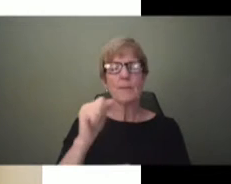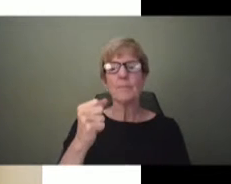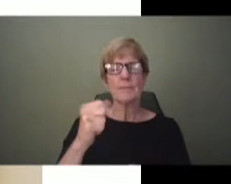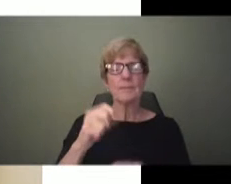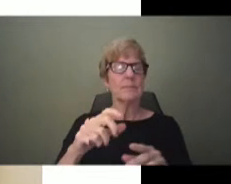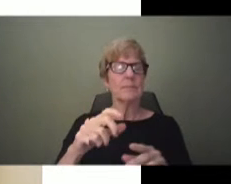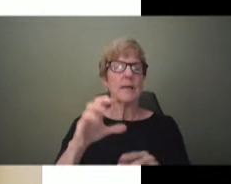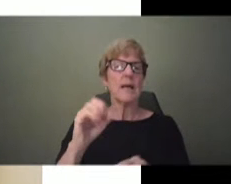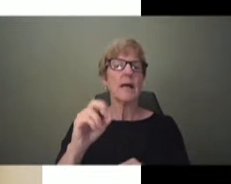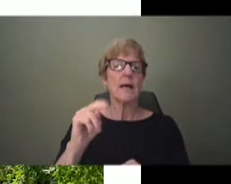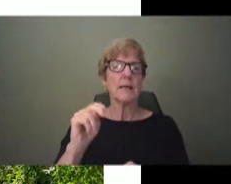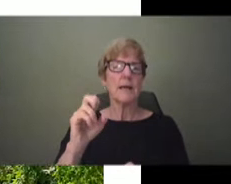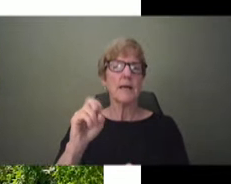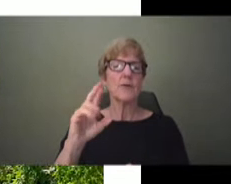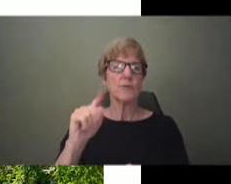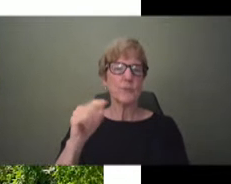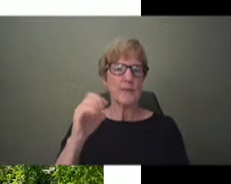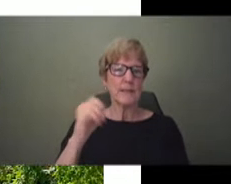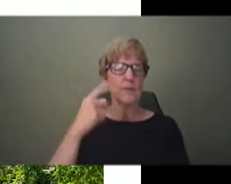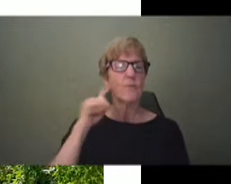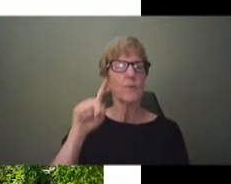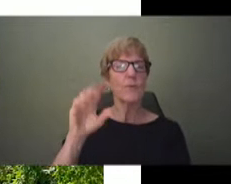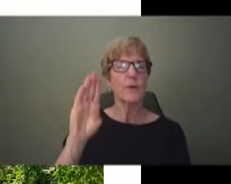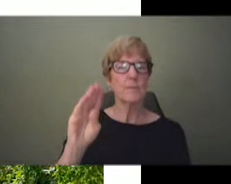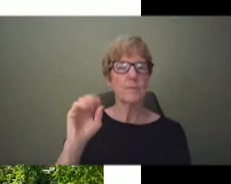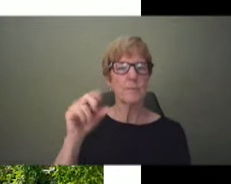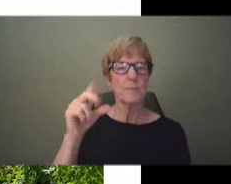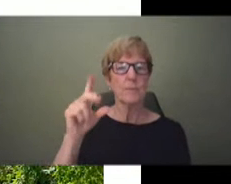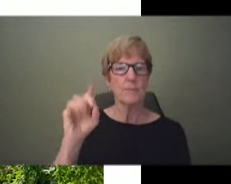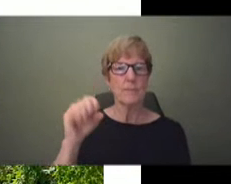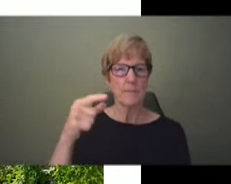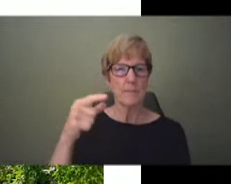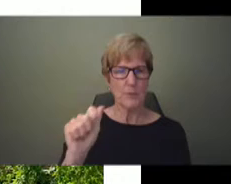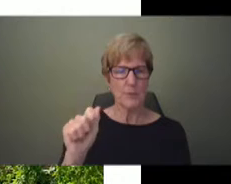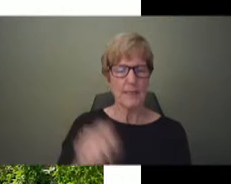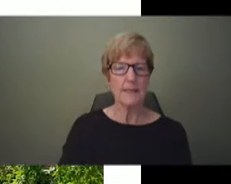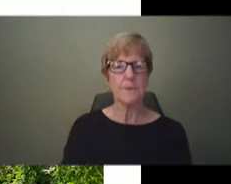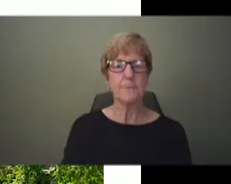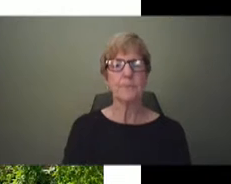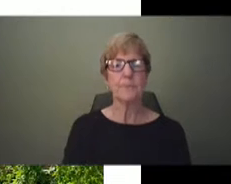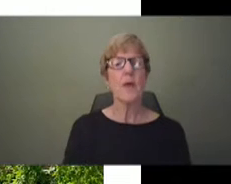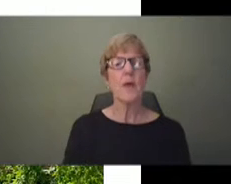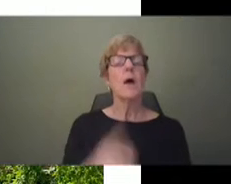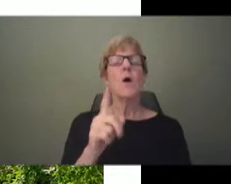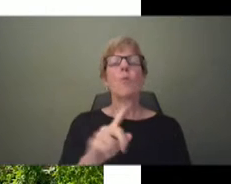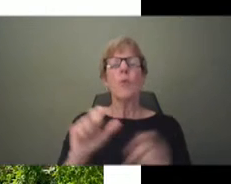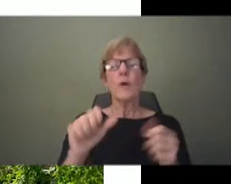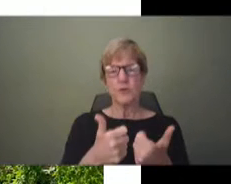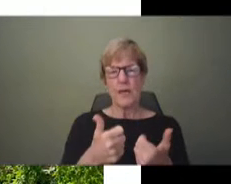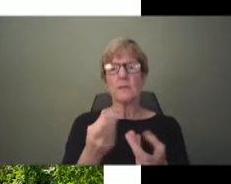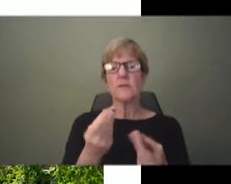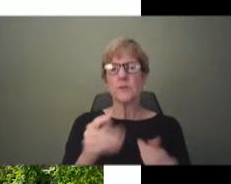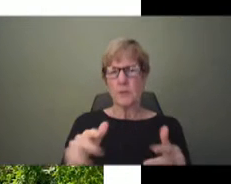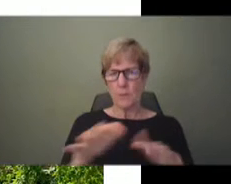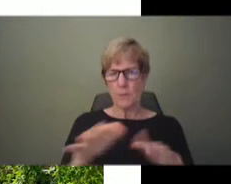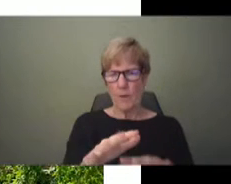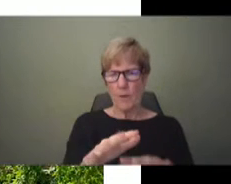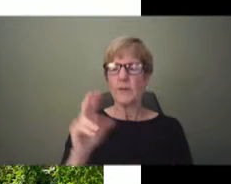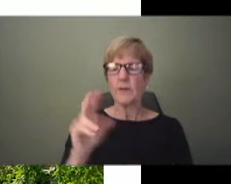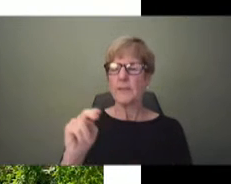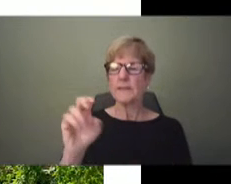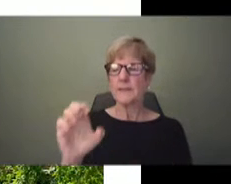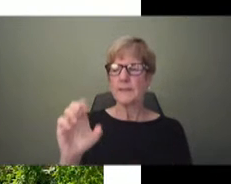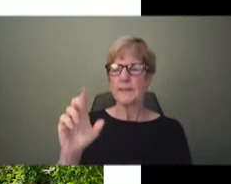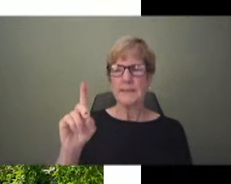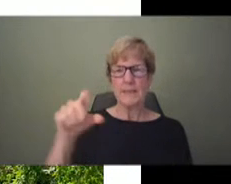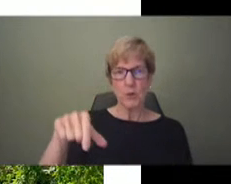bodega uh next slide one challenge uh is the property has been on ncde eq's list